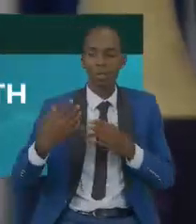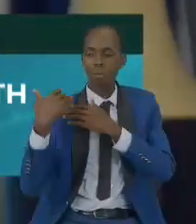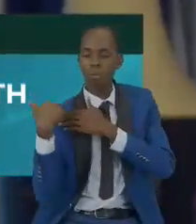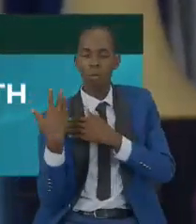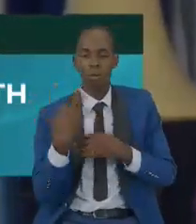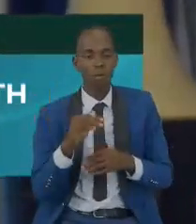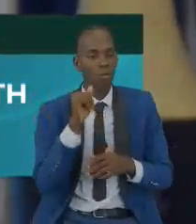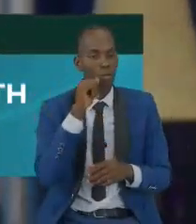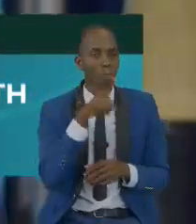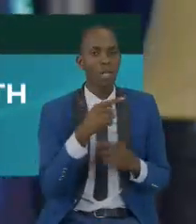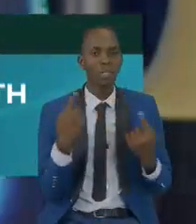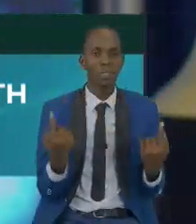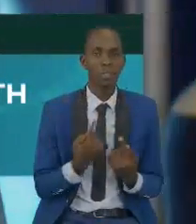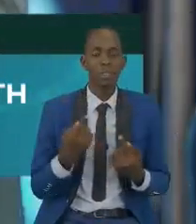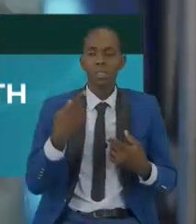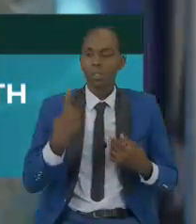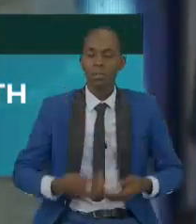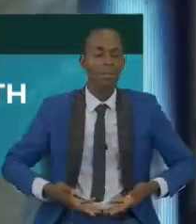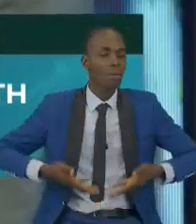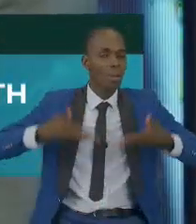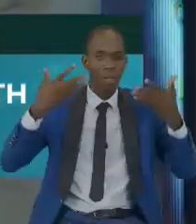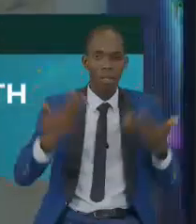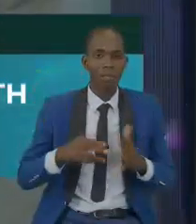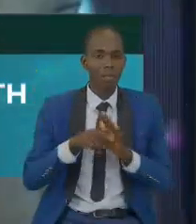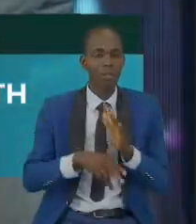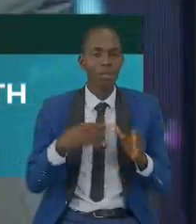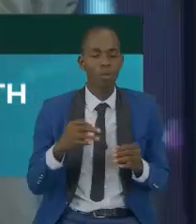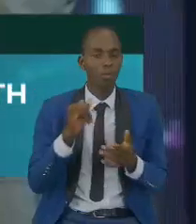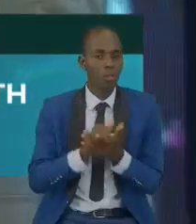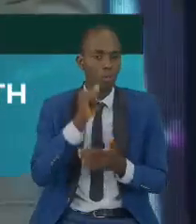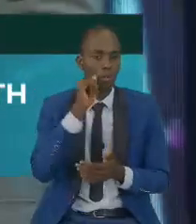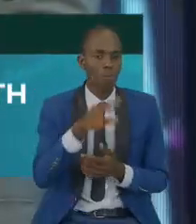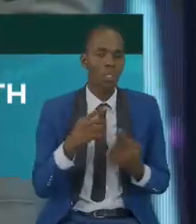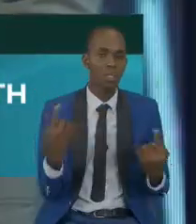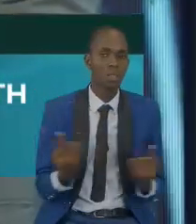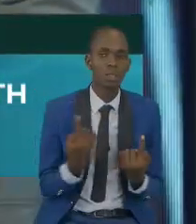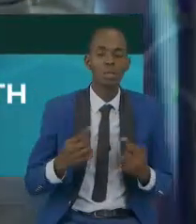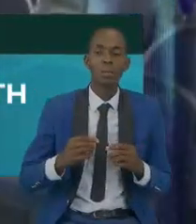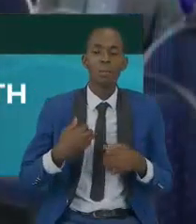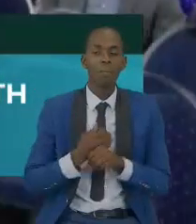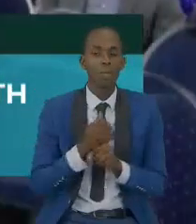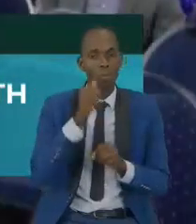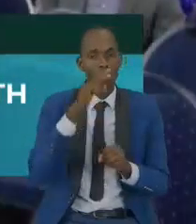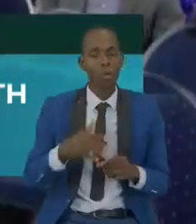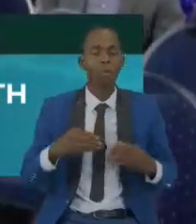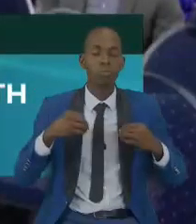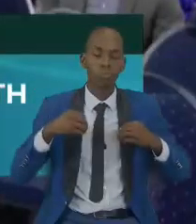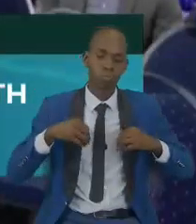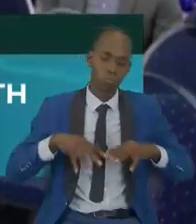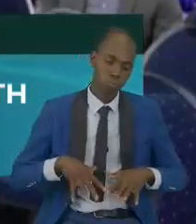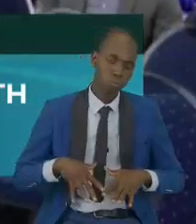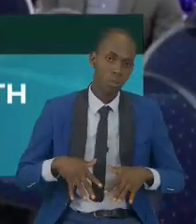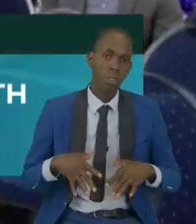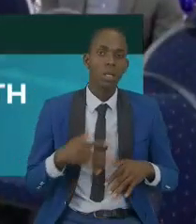her sin, the heavy load and guilt of her sin broke her down. And she began to weep,